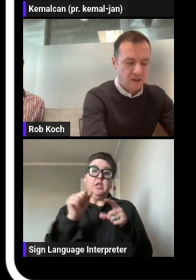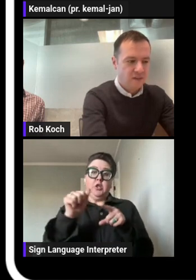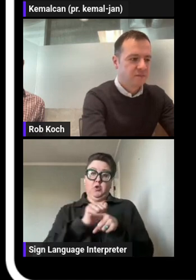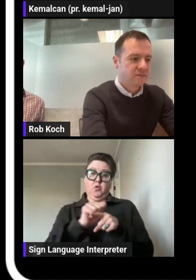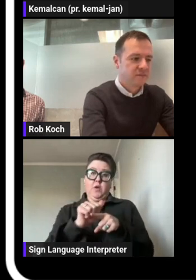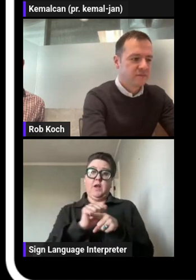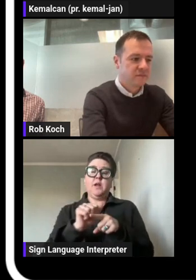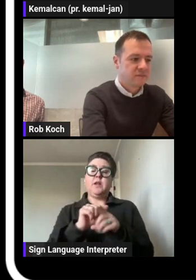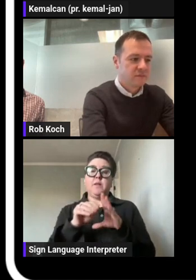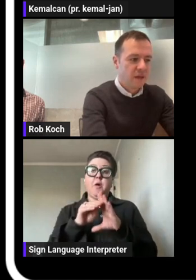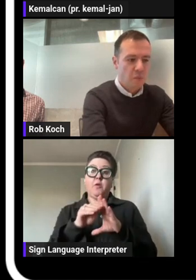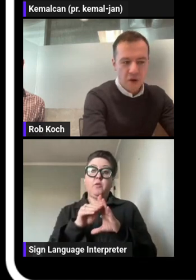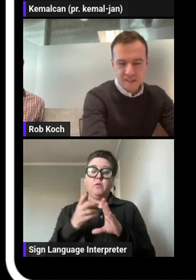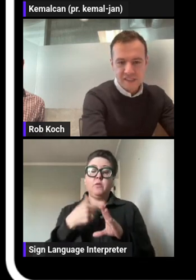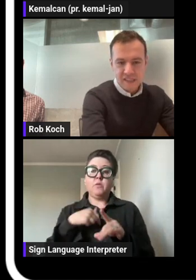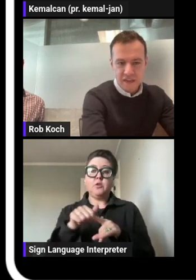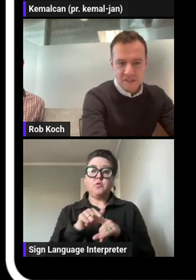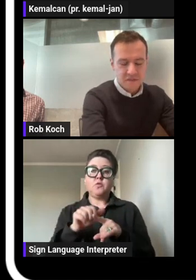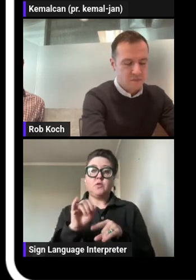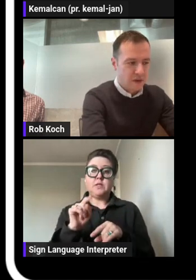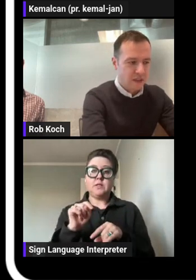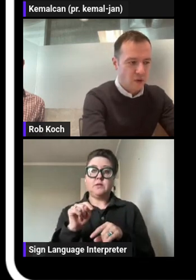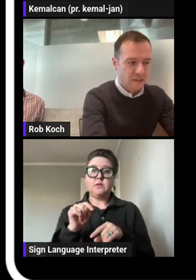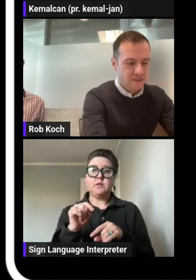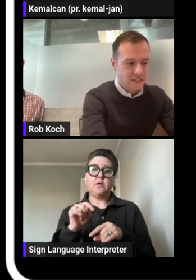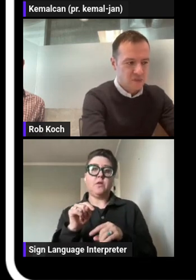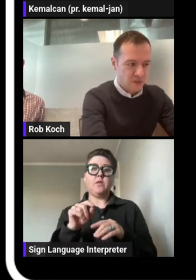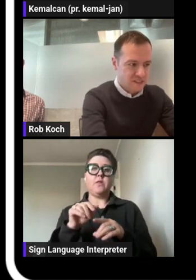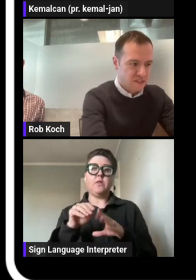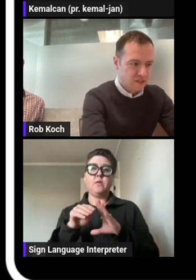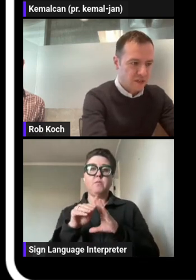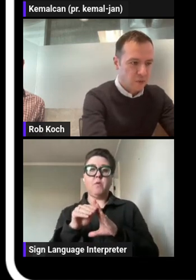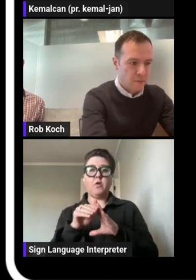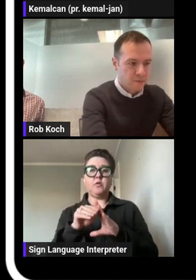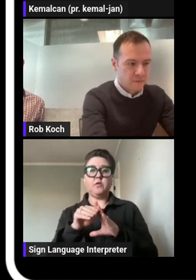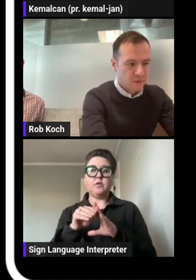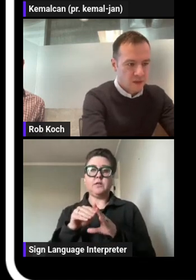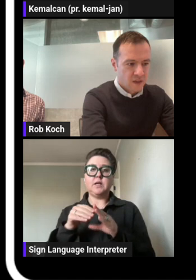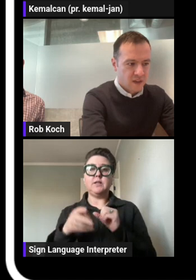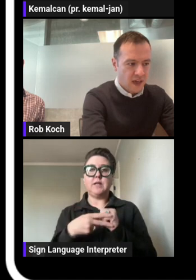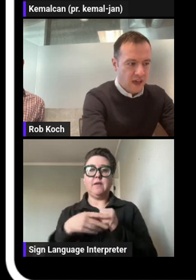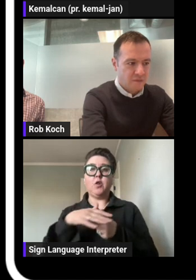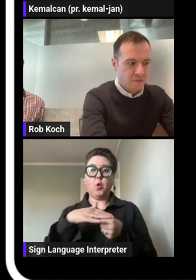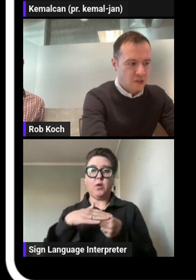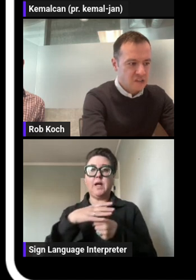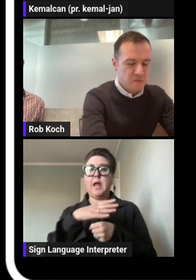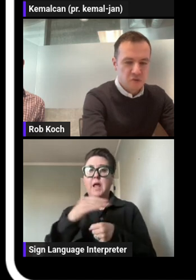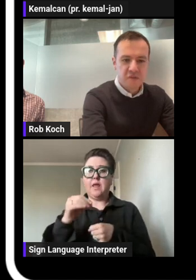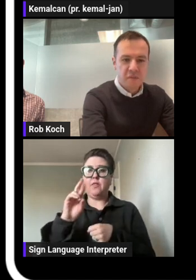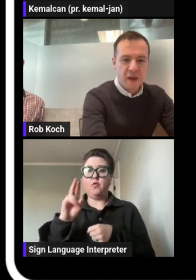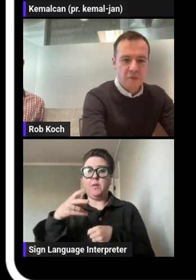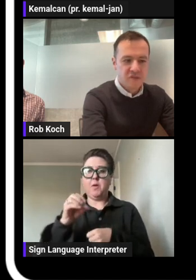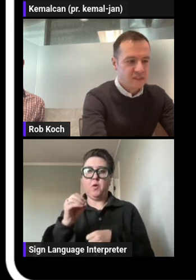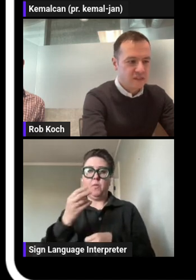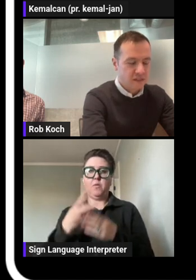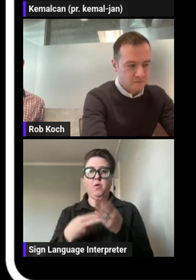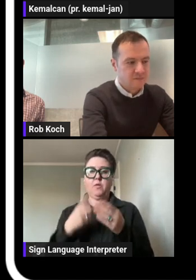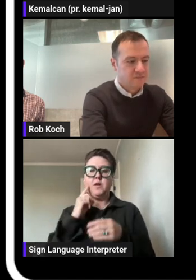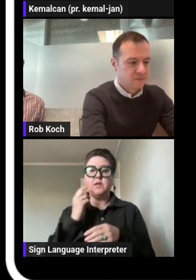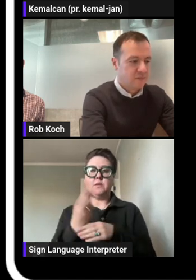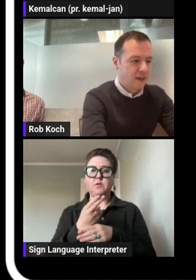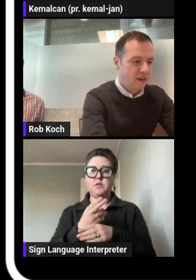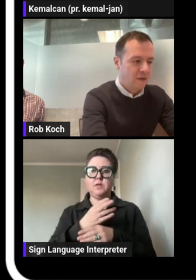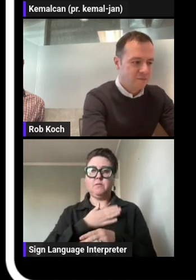trained the model. A model is saved my local as well as in the repo. Mm-hmm. And because I'm using my personal